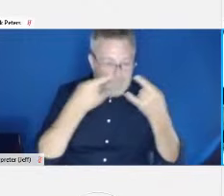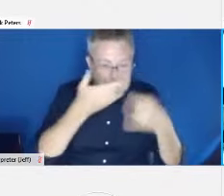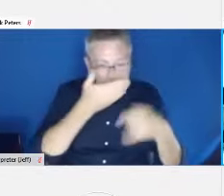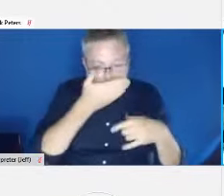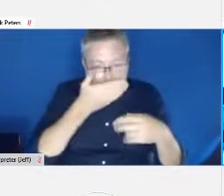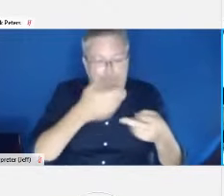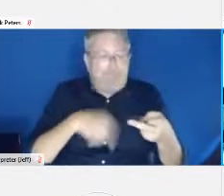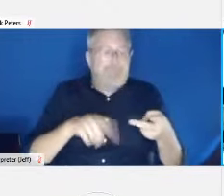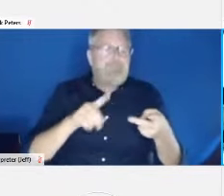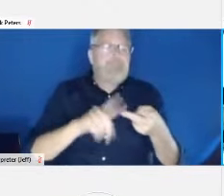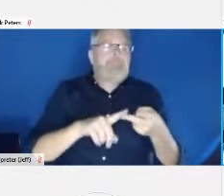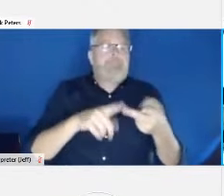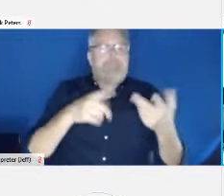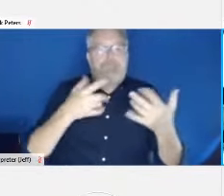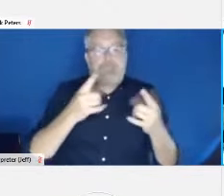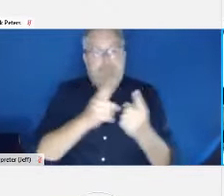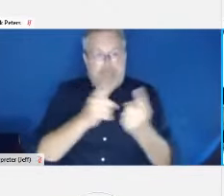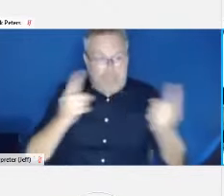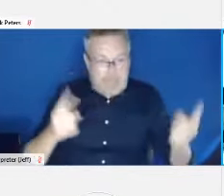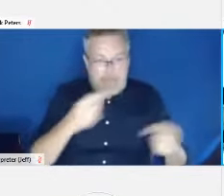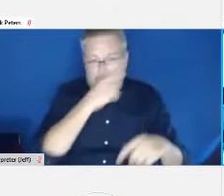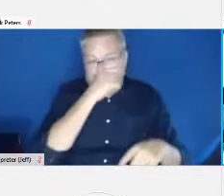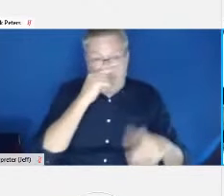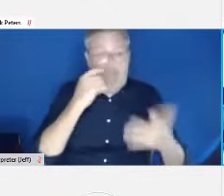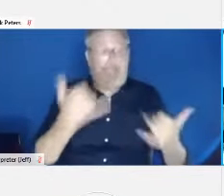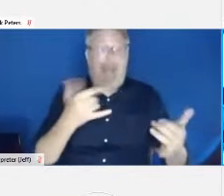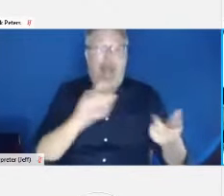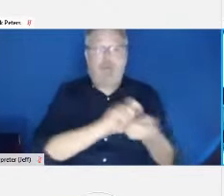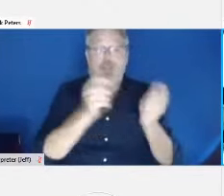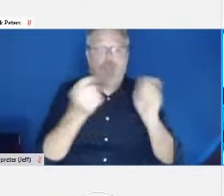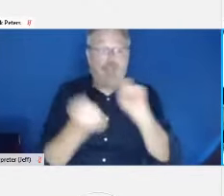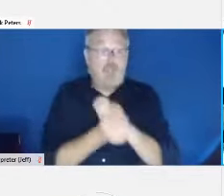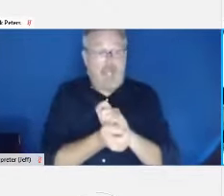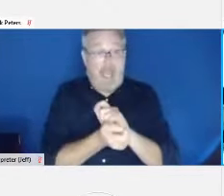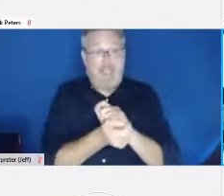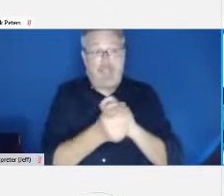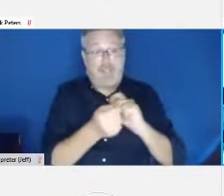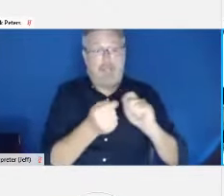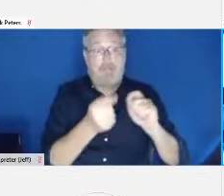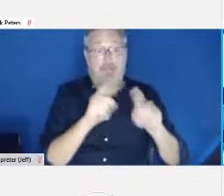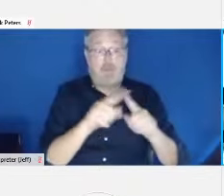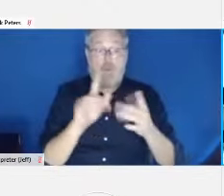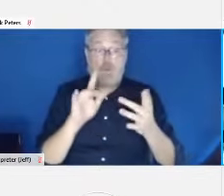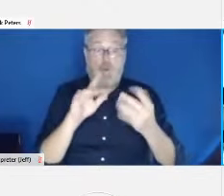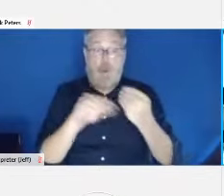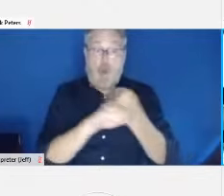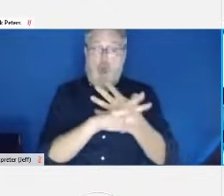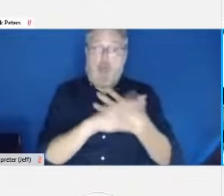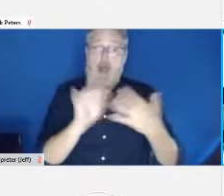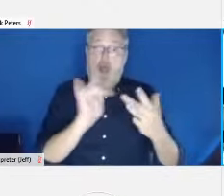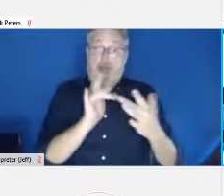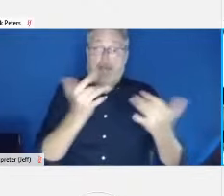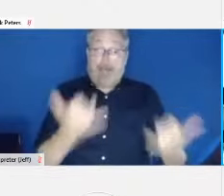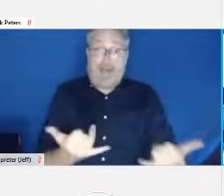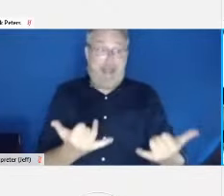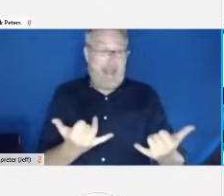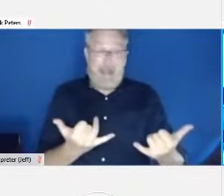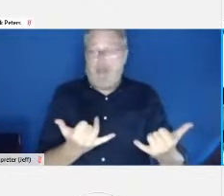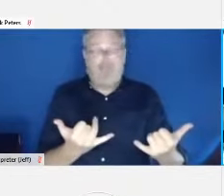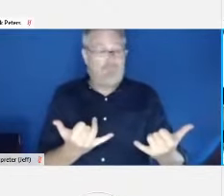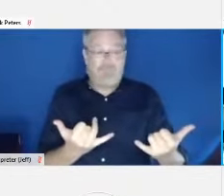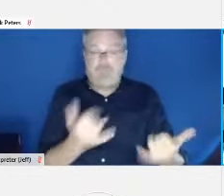Moving things online at this point are not going to prevent that transmission, because from the data we're seeing that transmission is